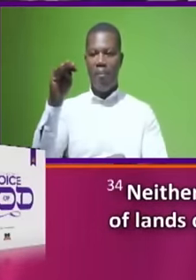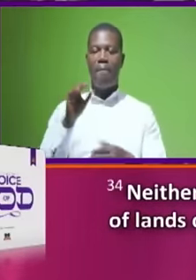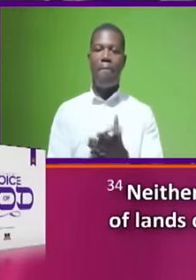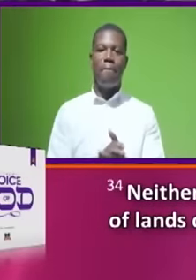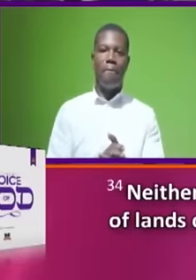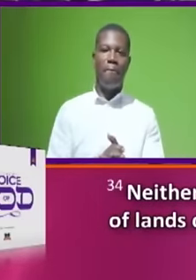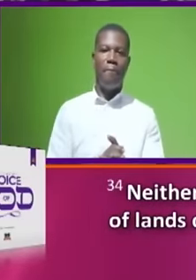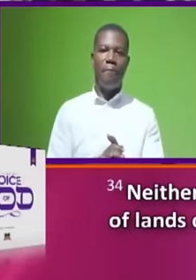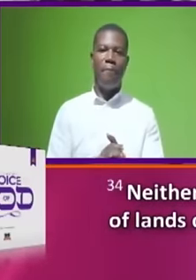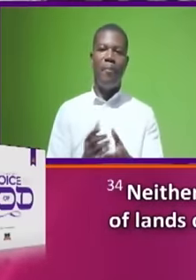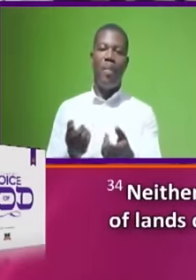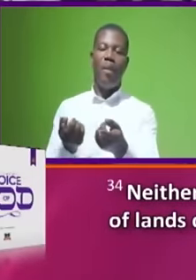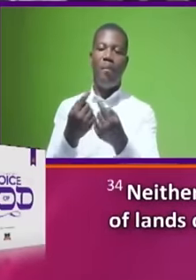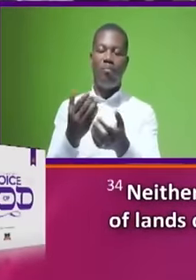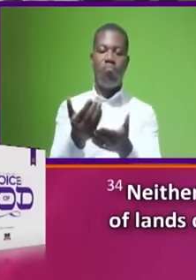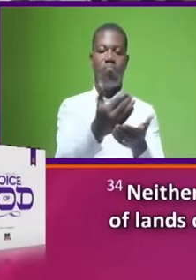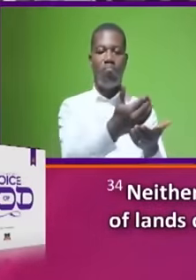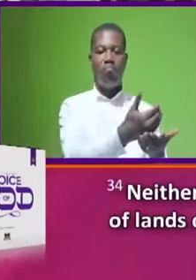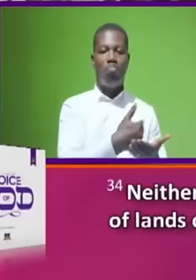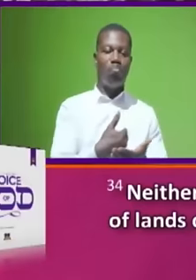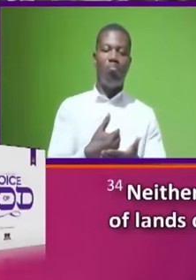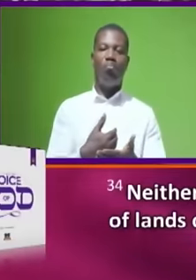sold them